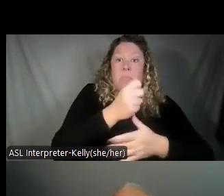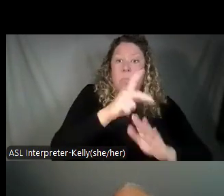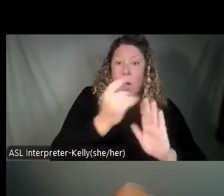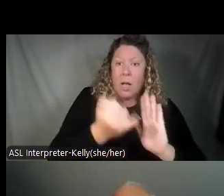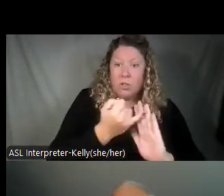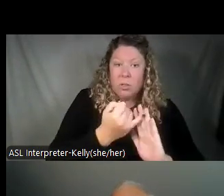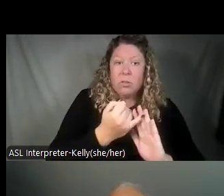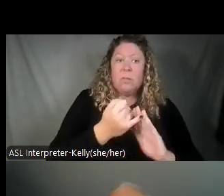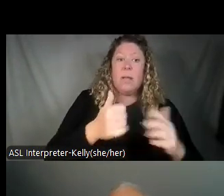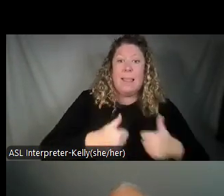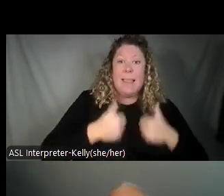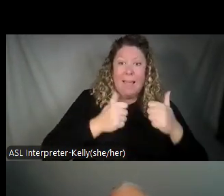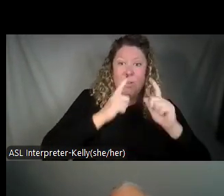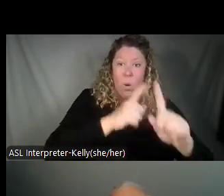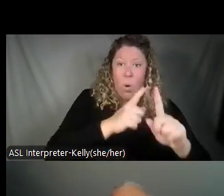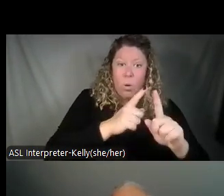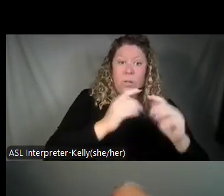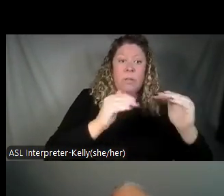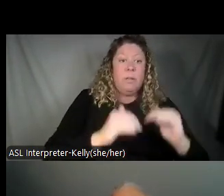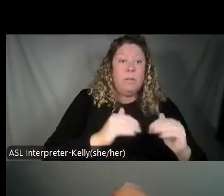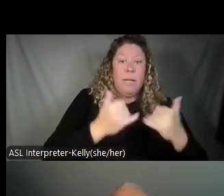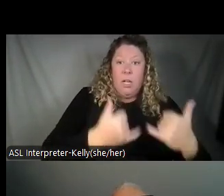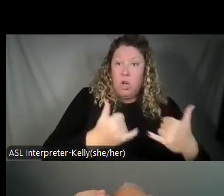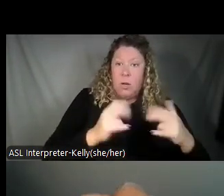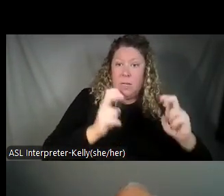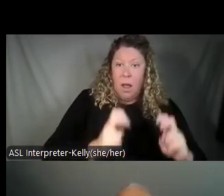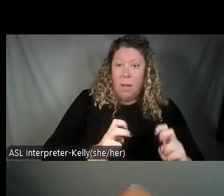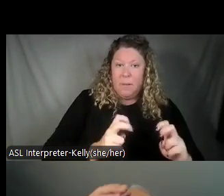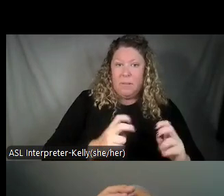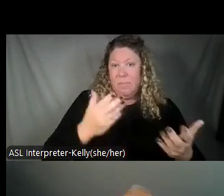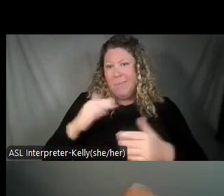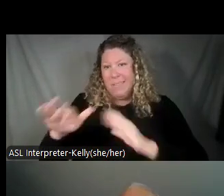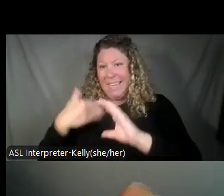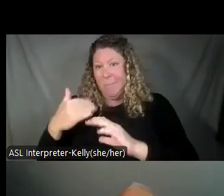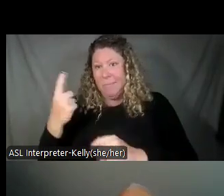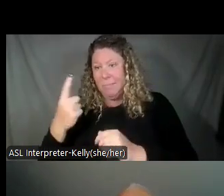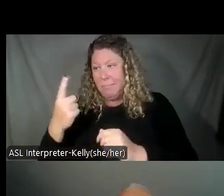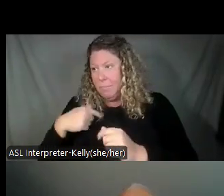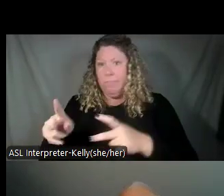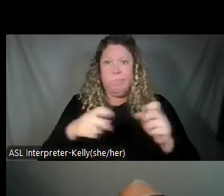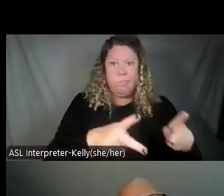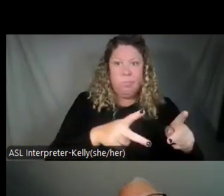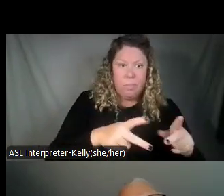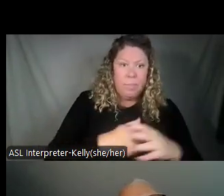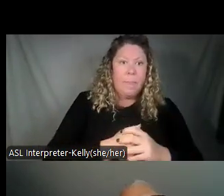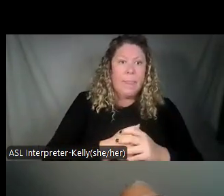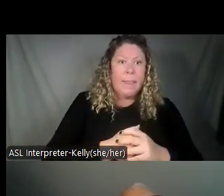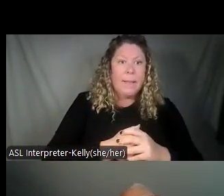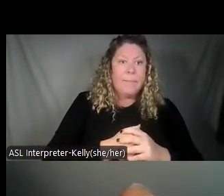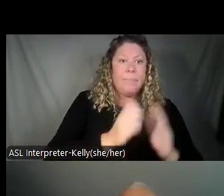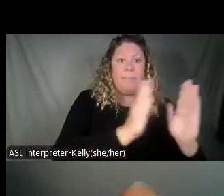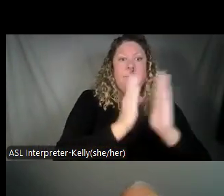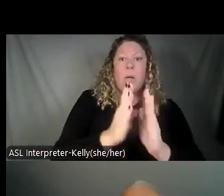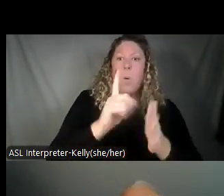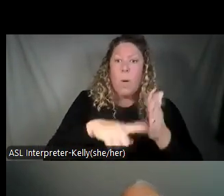your current topics. These might be things that are coming out of your inbox. The next column is, what is the next step that needs to happen? And then